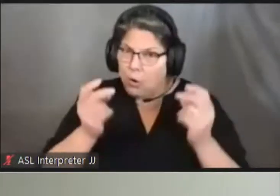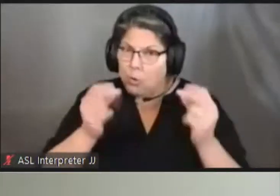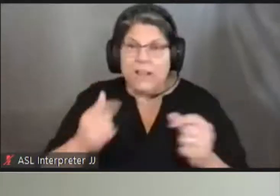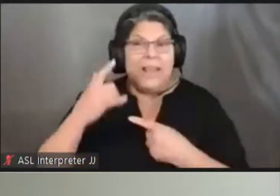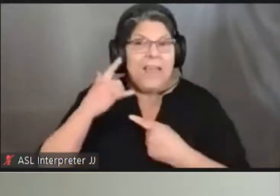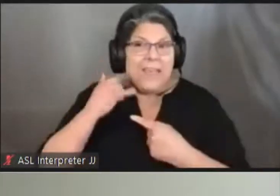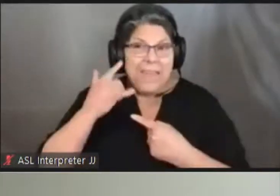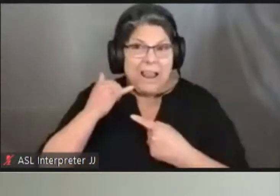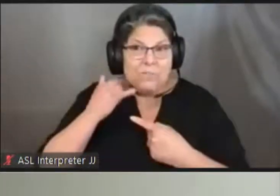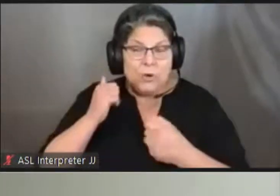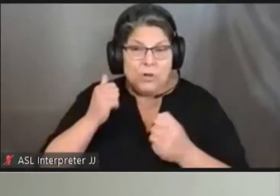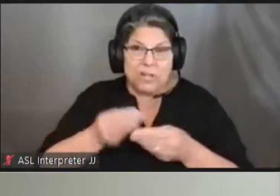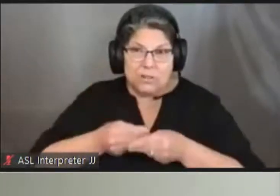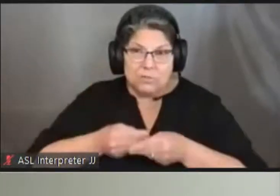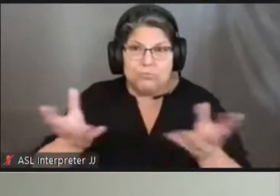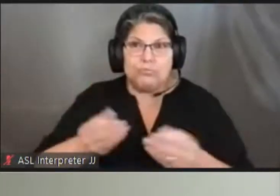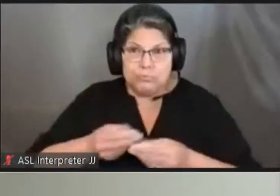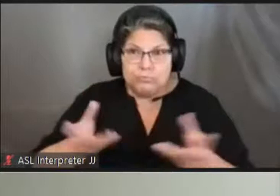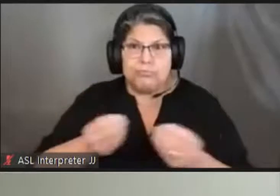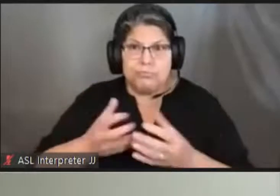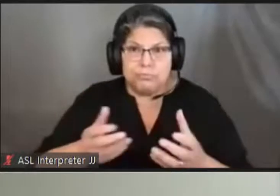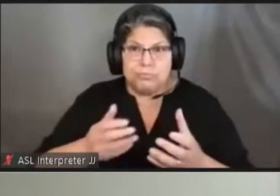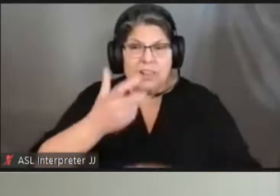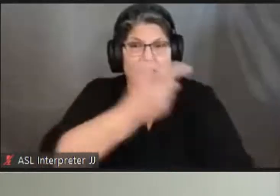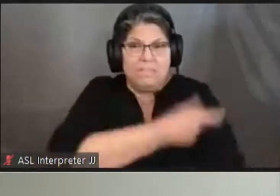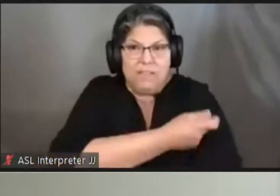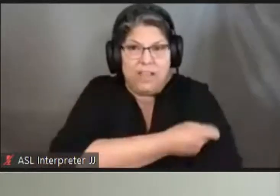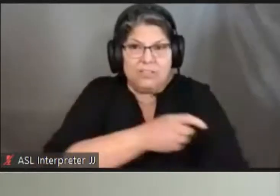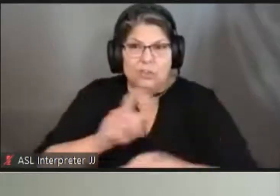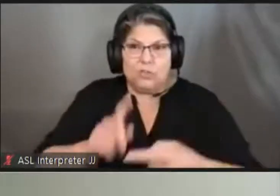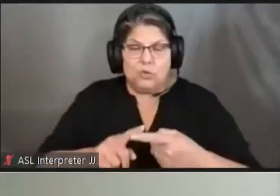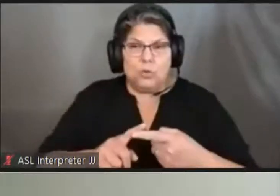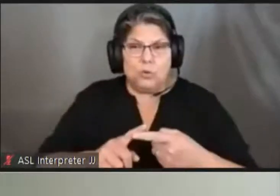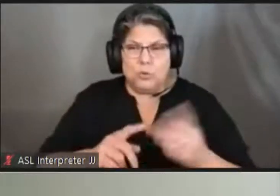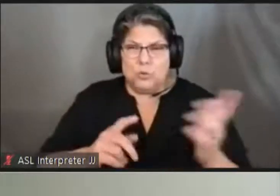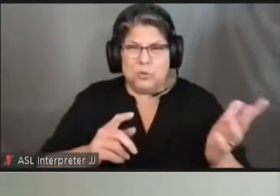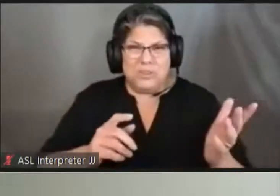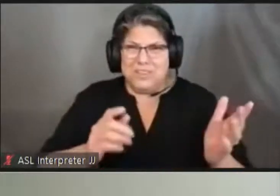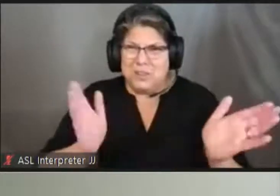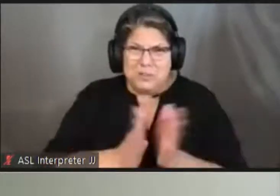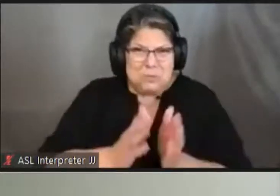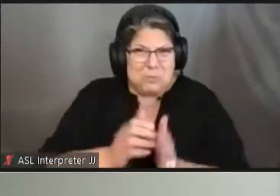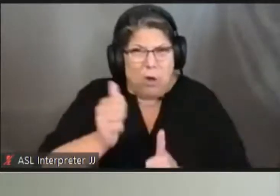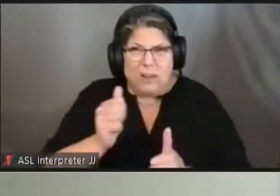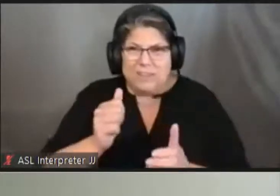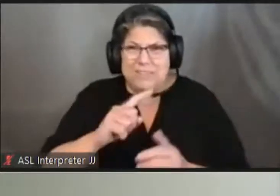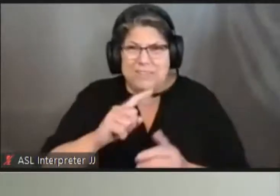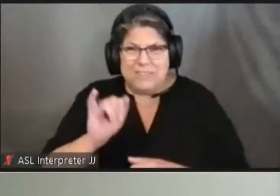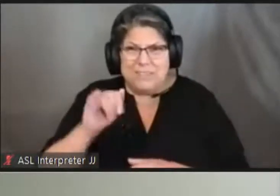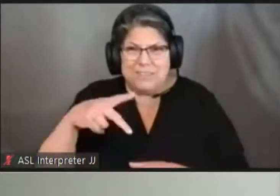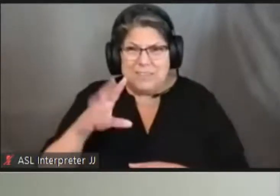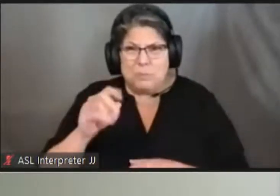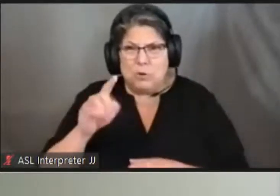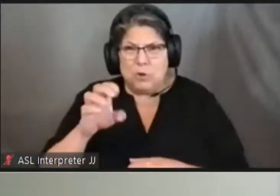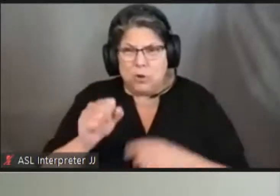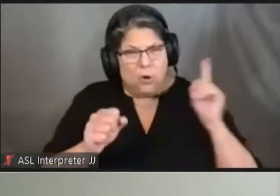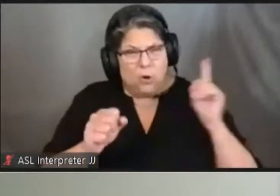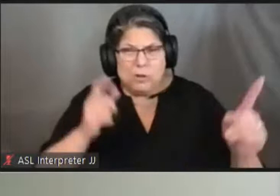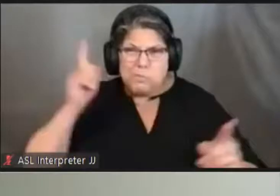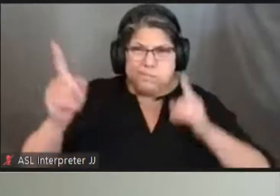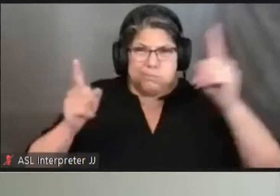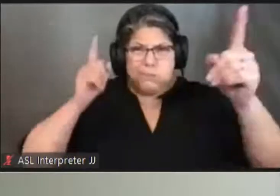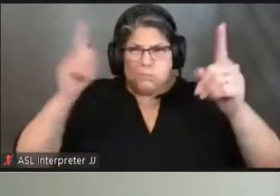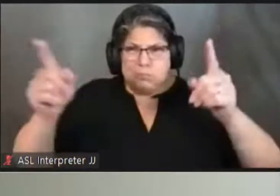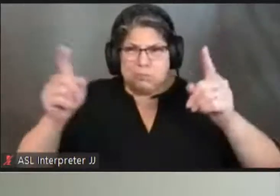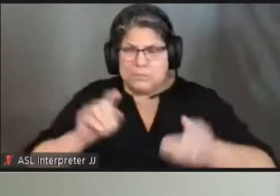can distribute vaccines to the lowest resource zip codes in our state, if we stay, before we